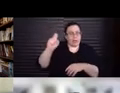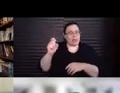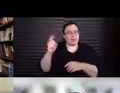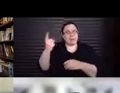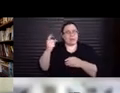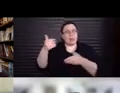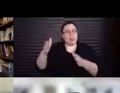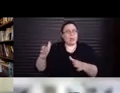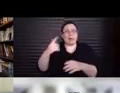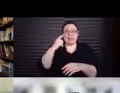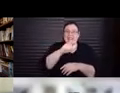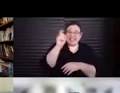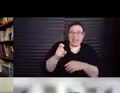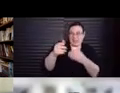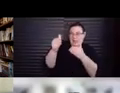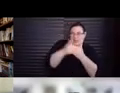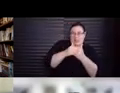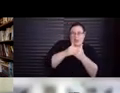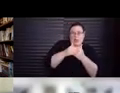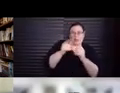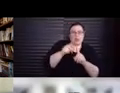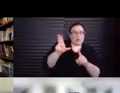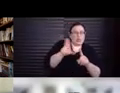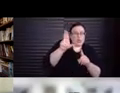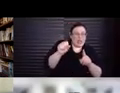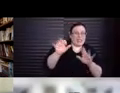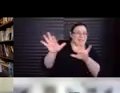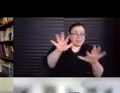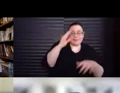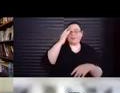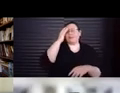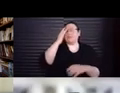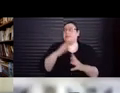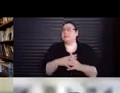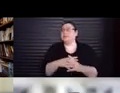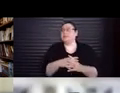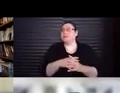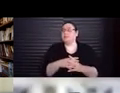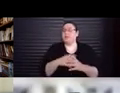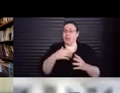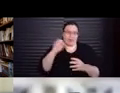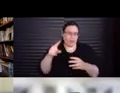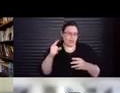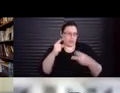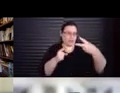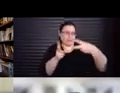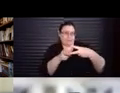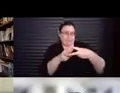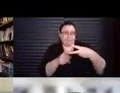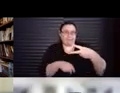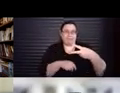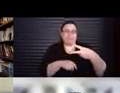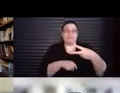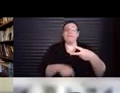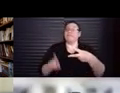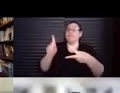of Texas and close proximity to the United States and all that. But I actually have two questions. The first